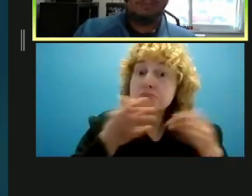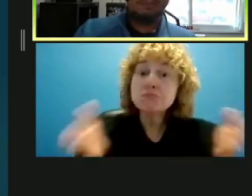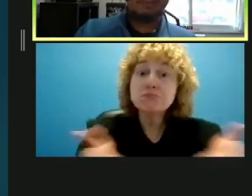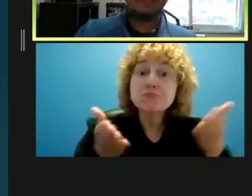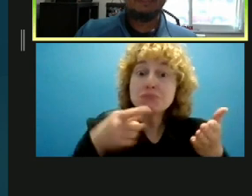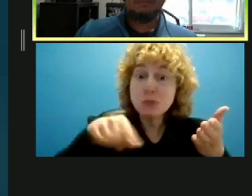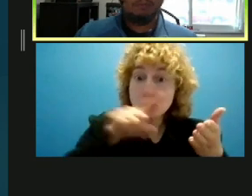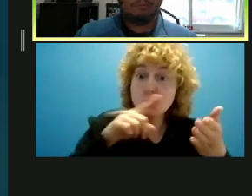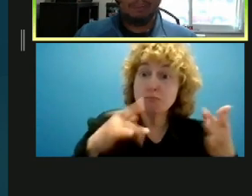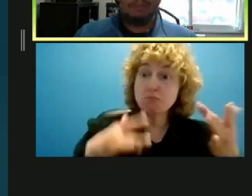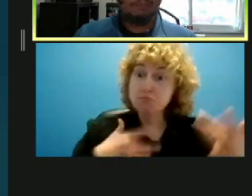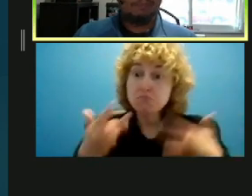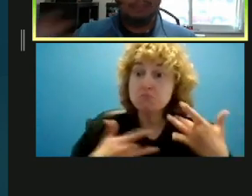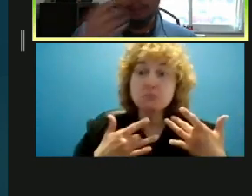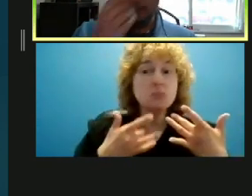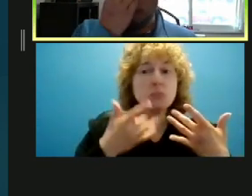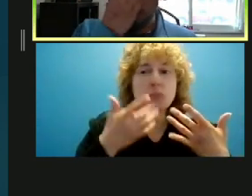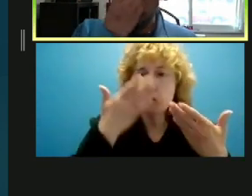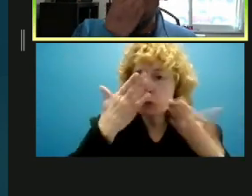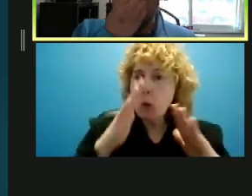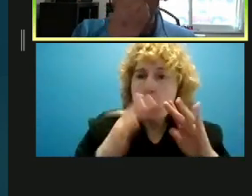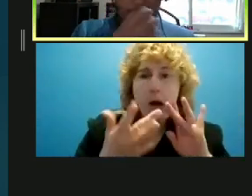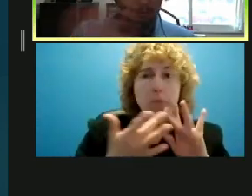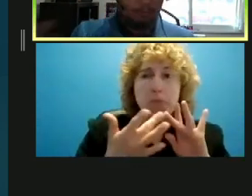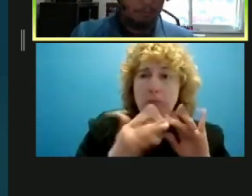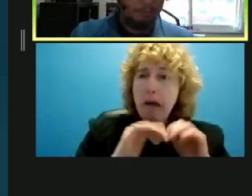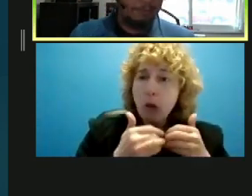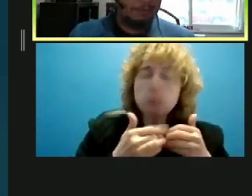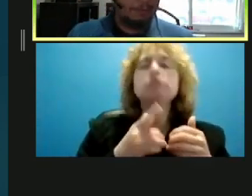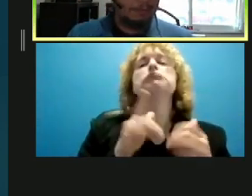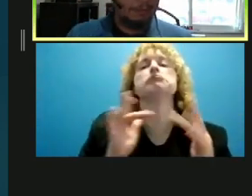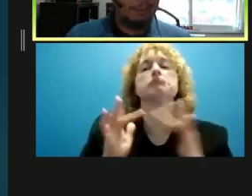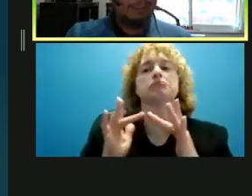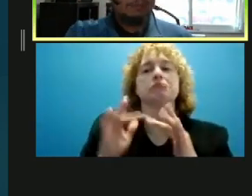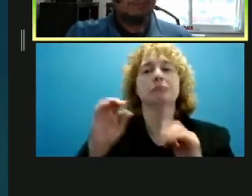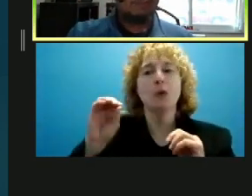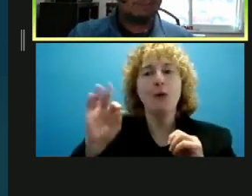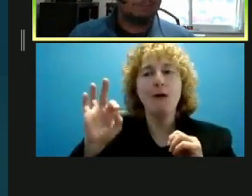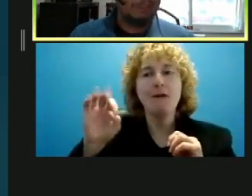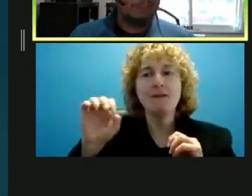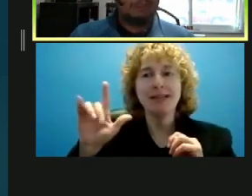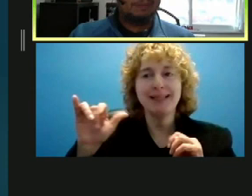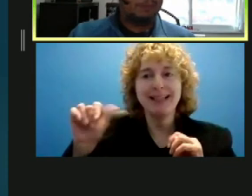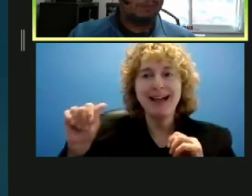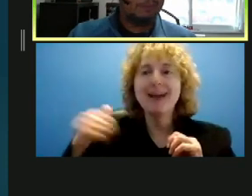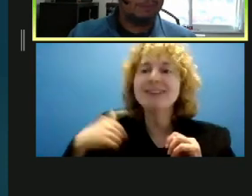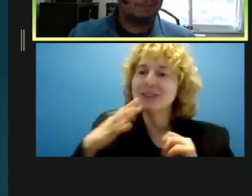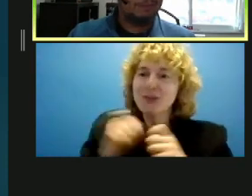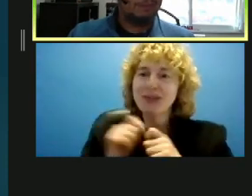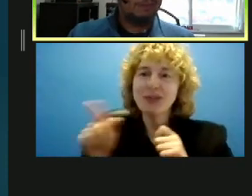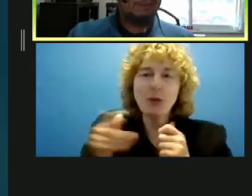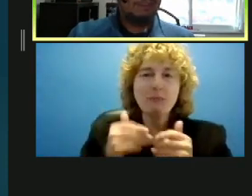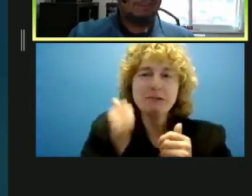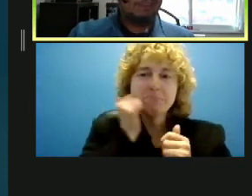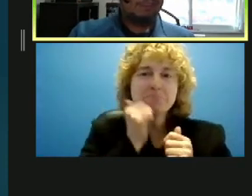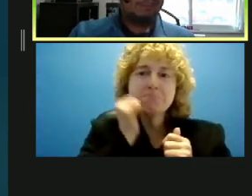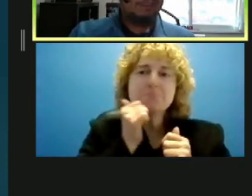to find me, please reach out to Ophelia. Ophelia knows how to find me. I talk to Ophelia every single day. So this is me, and this is my organization,